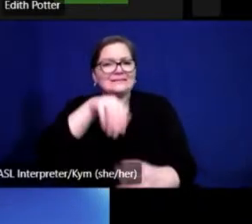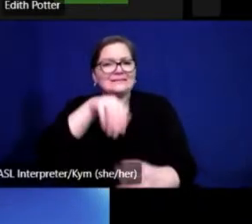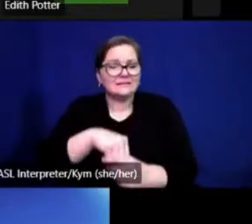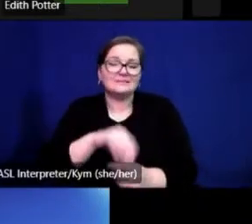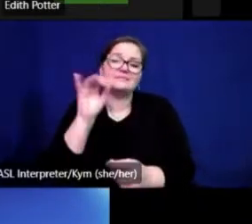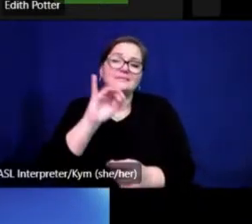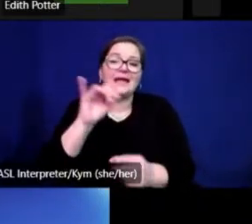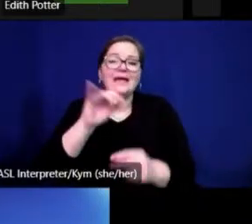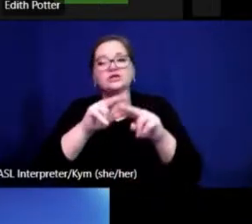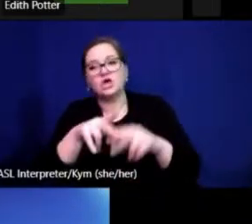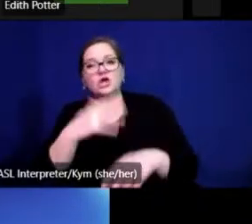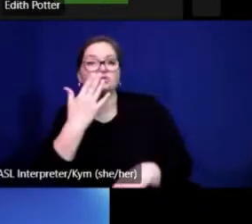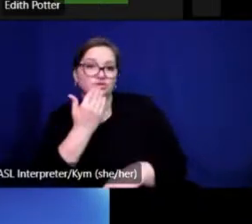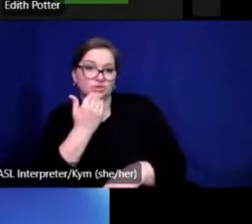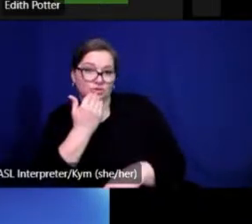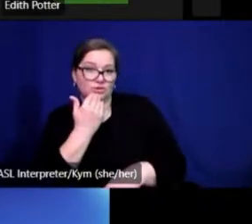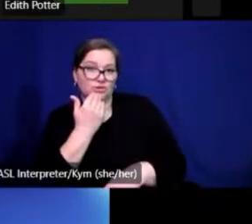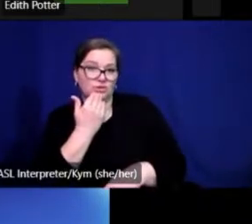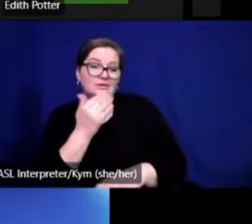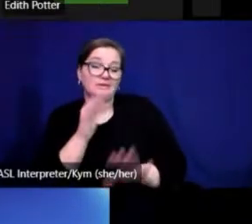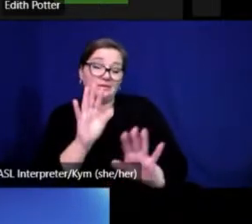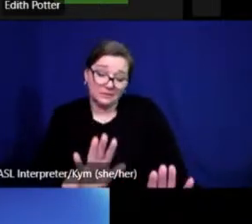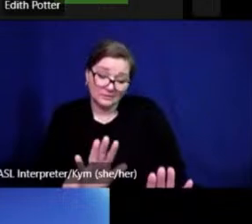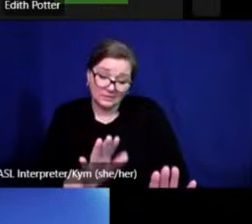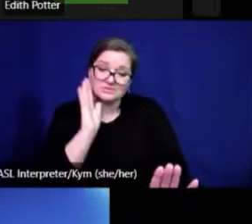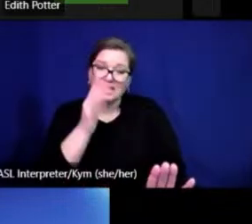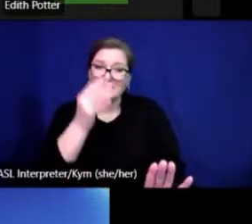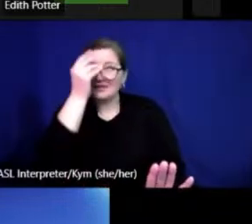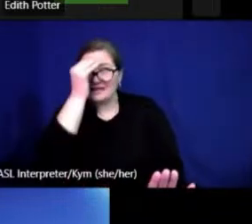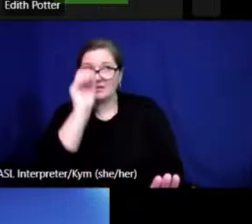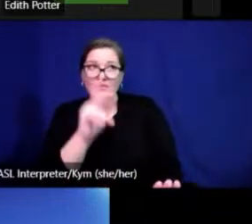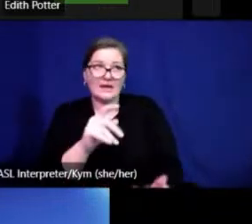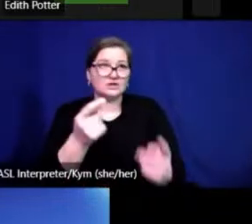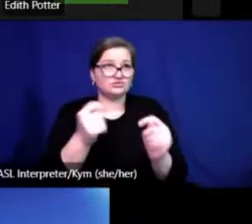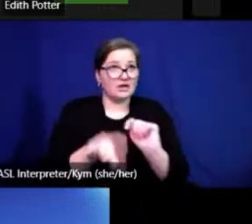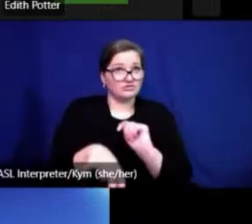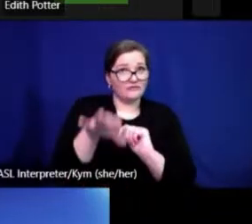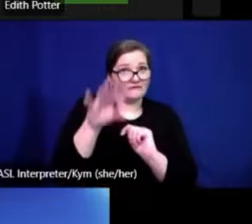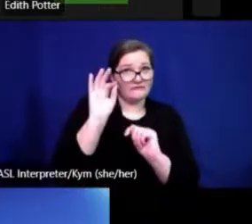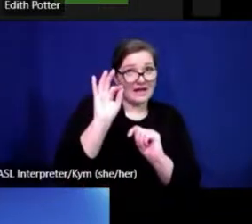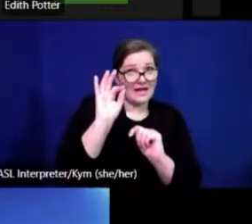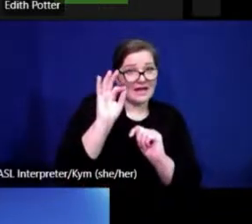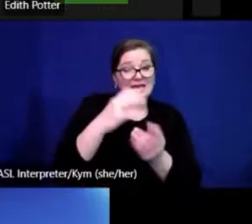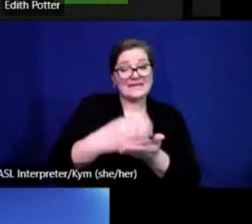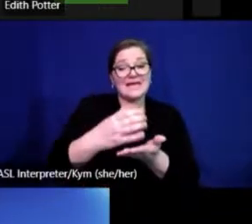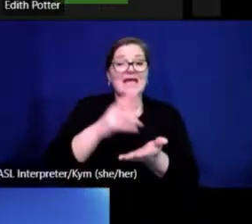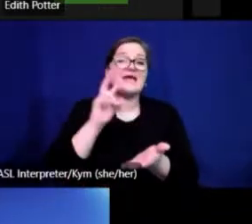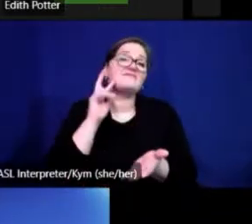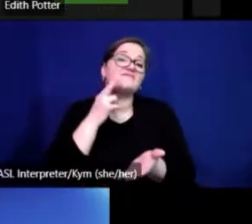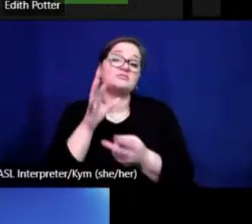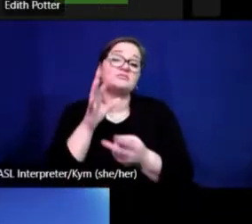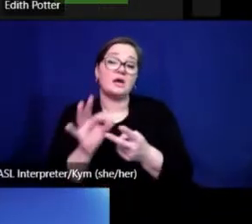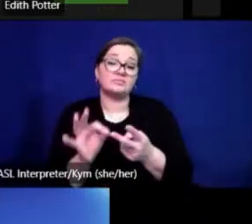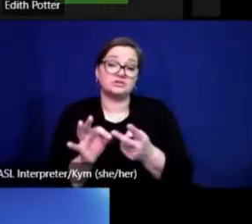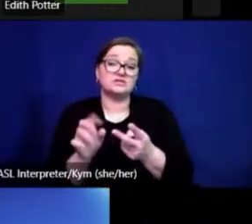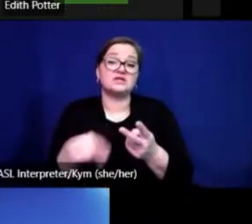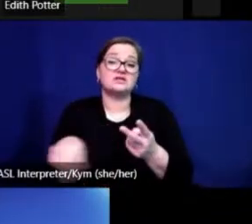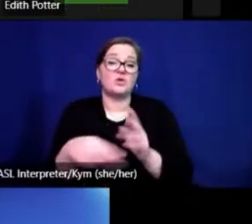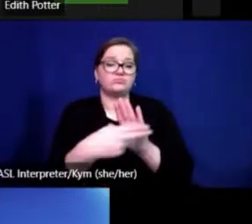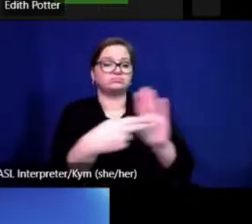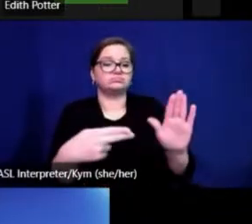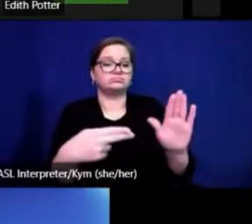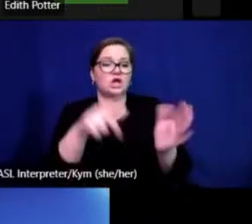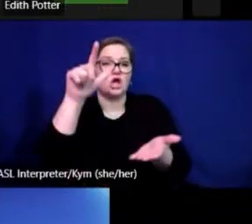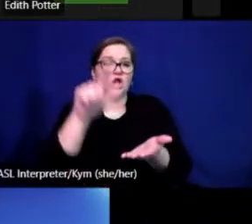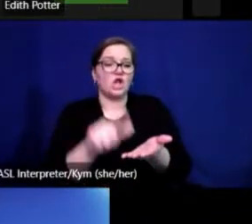and sugar. And so I would think about trying to find canned vegetable options that are labeled